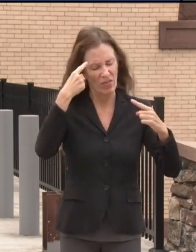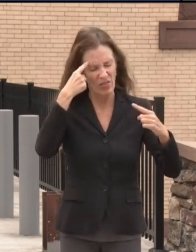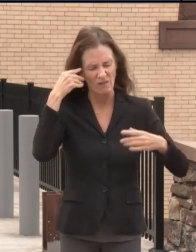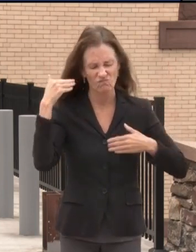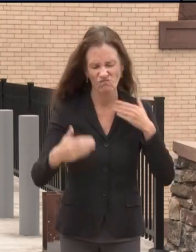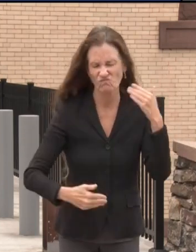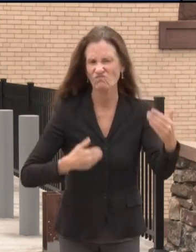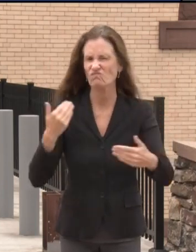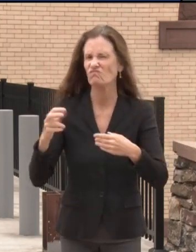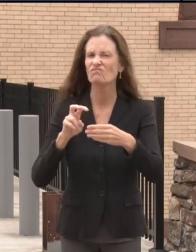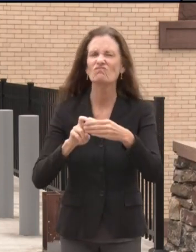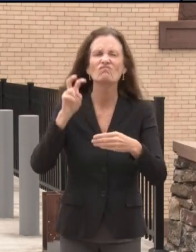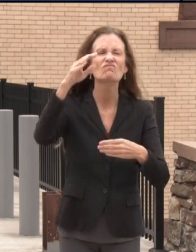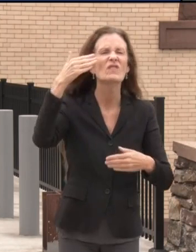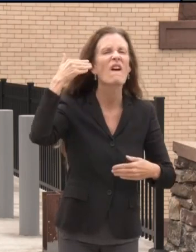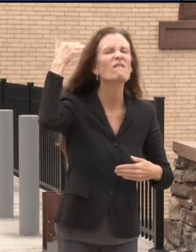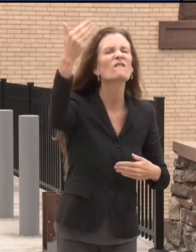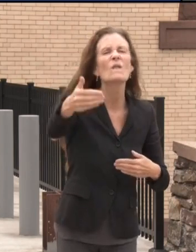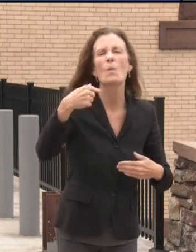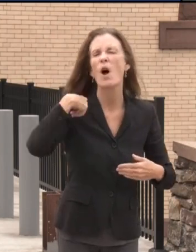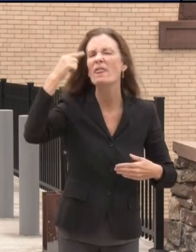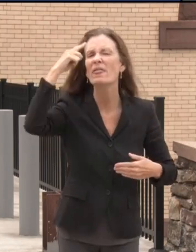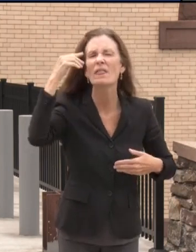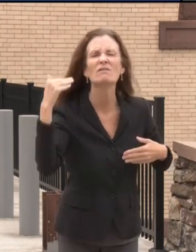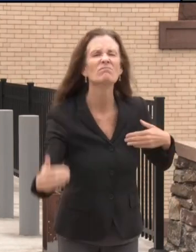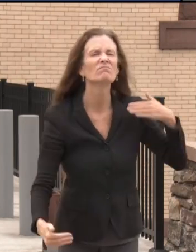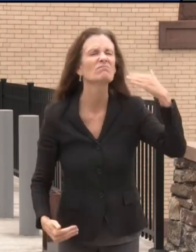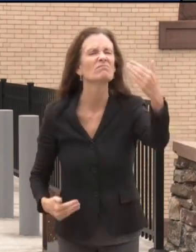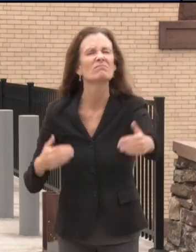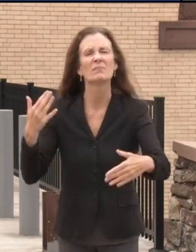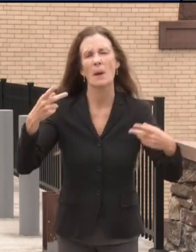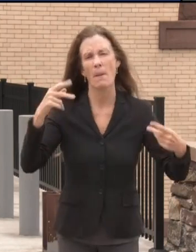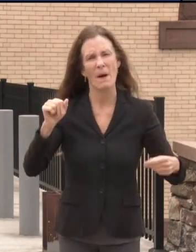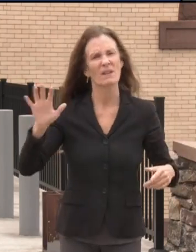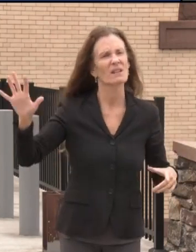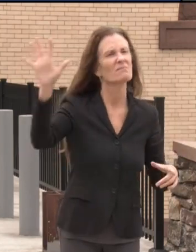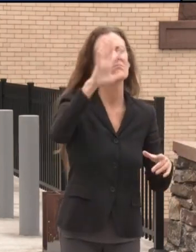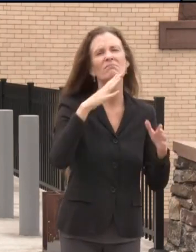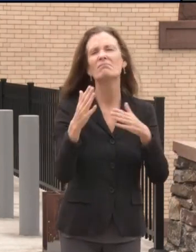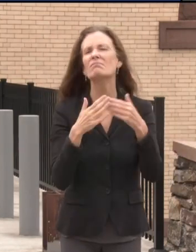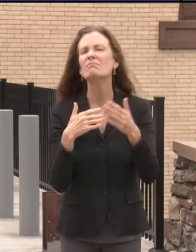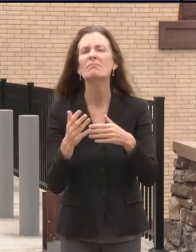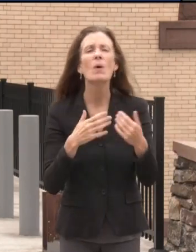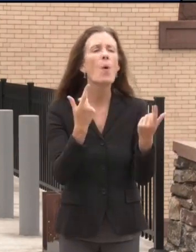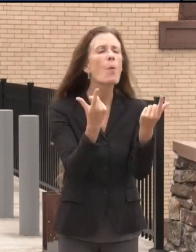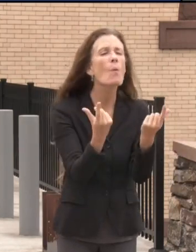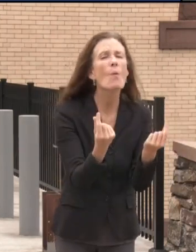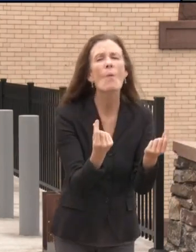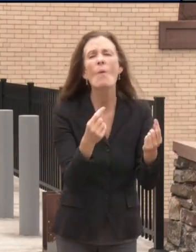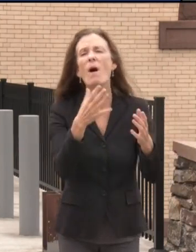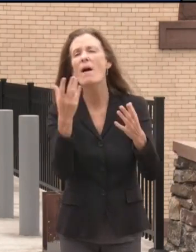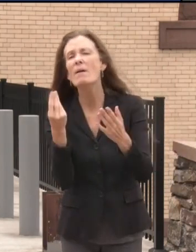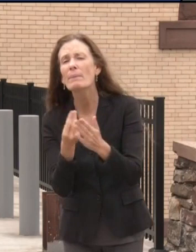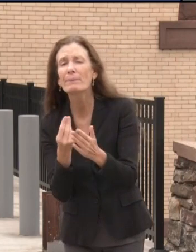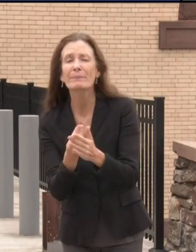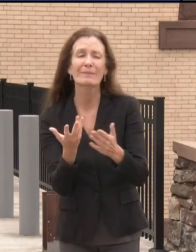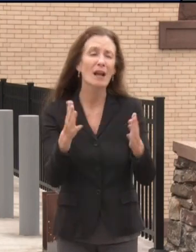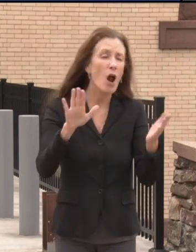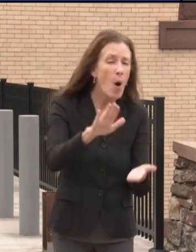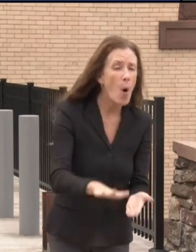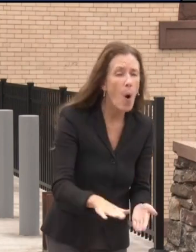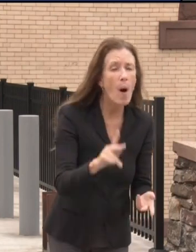all workers in Pennsylvania, no matter what their circumstance is, no matter what their economic situation